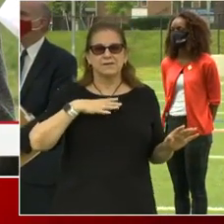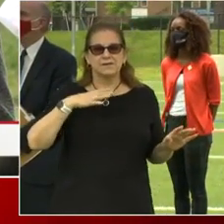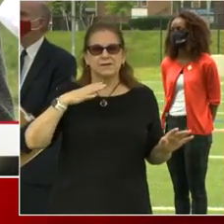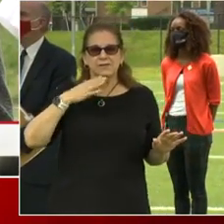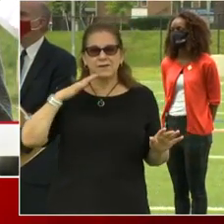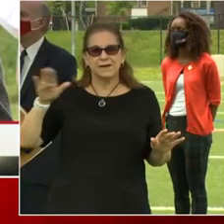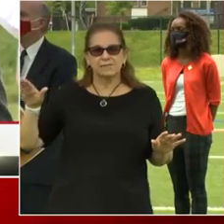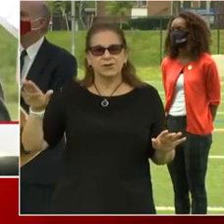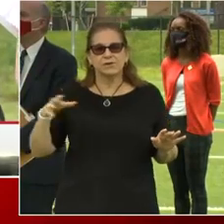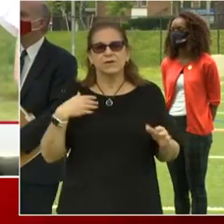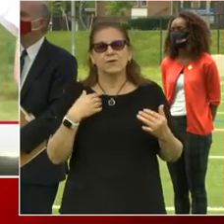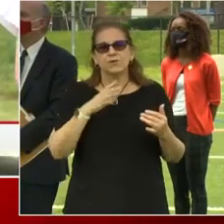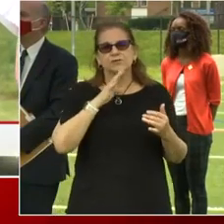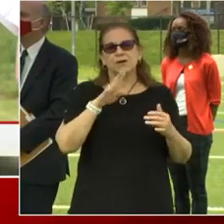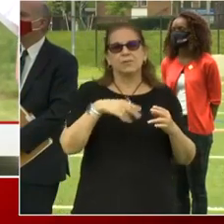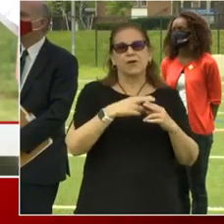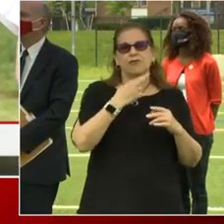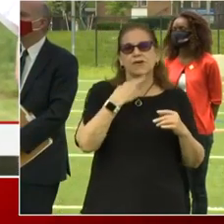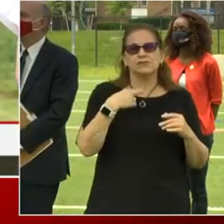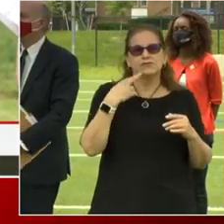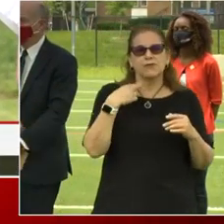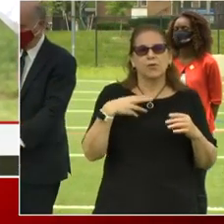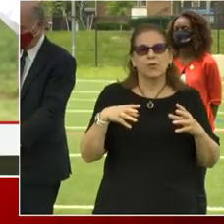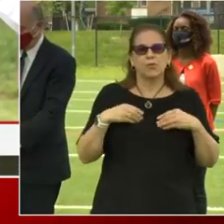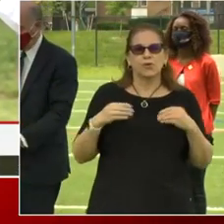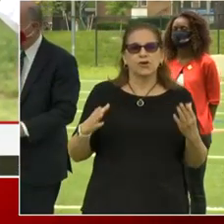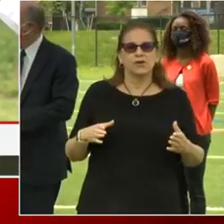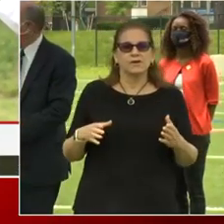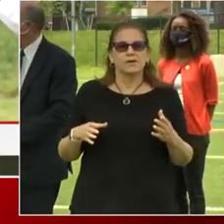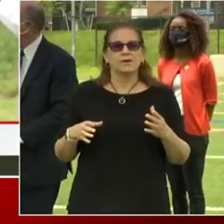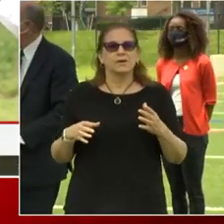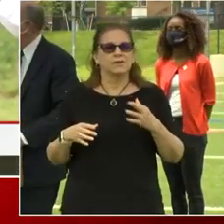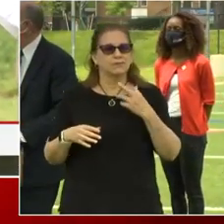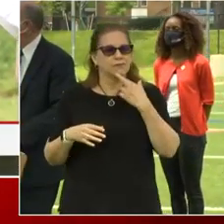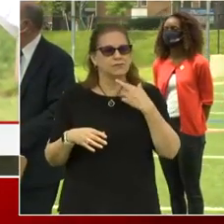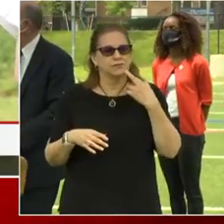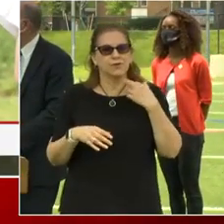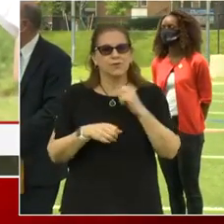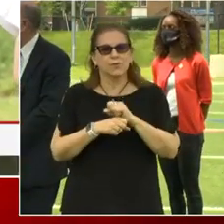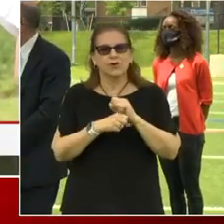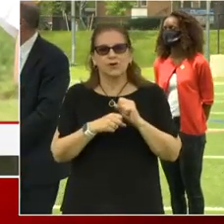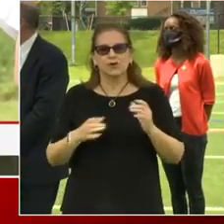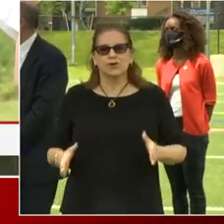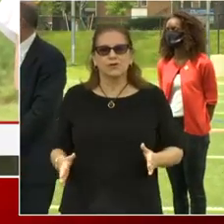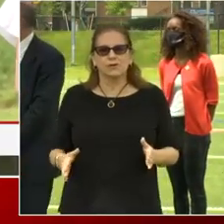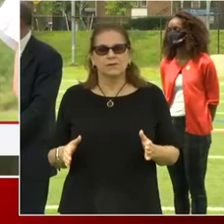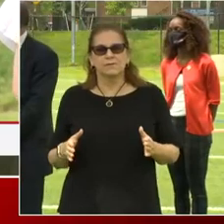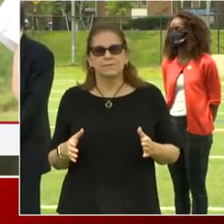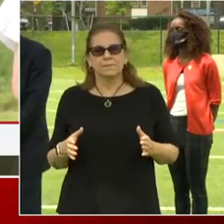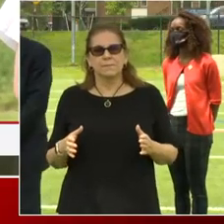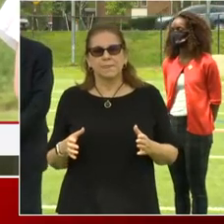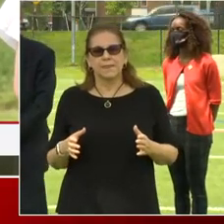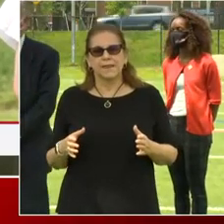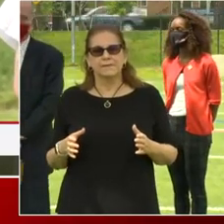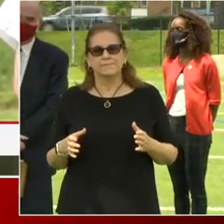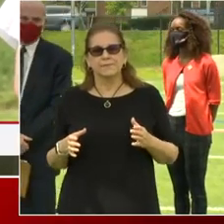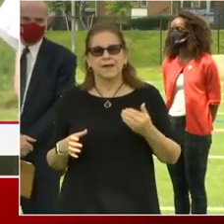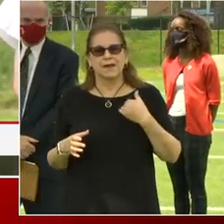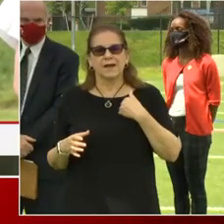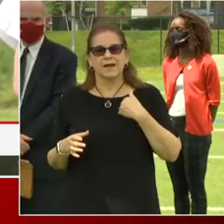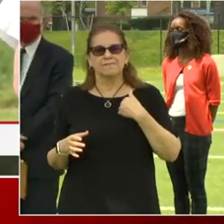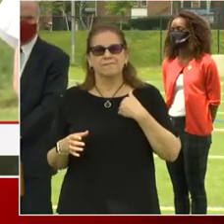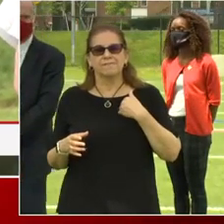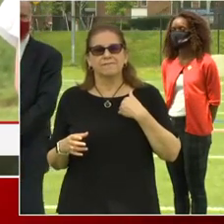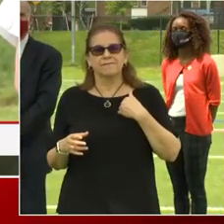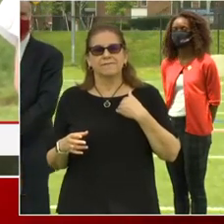owners and restaurant workers continue to have the same one big ask, and that's for advance notice about the reopening process. Yep. And so they want to